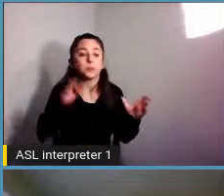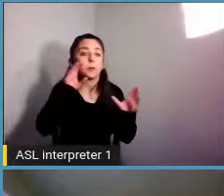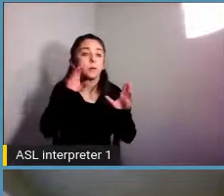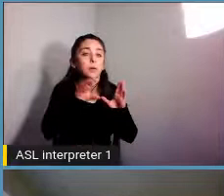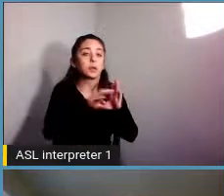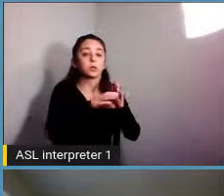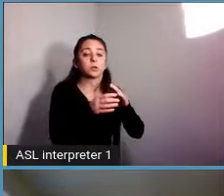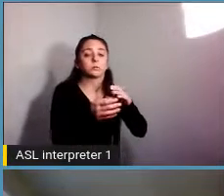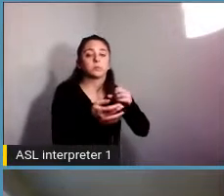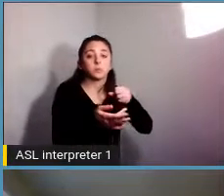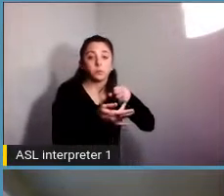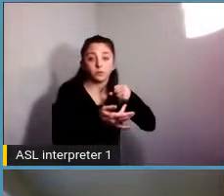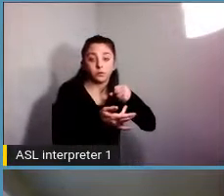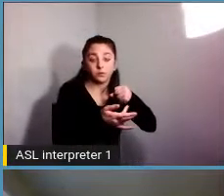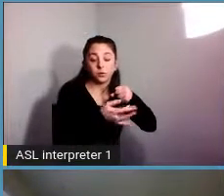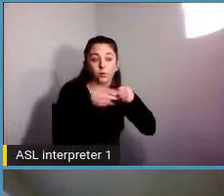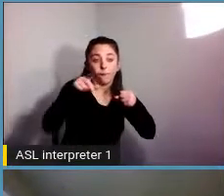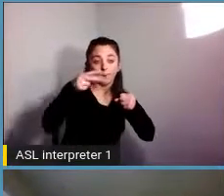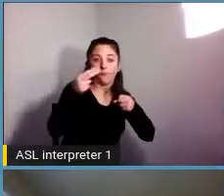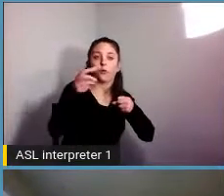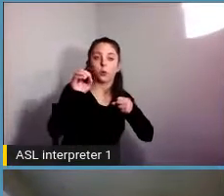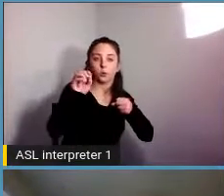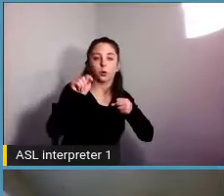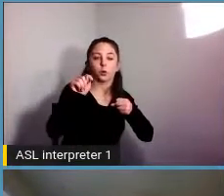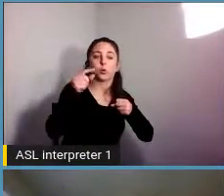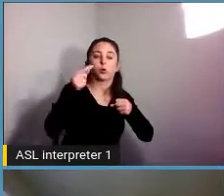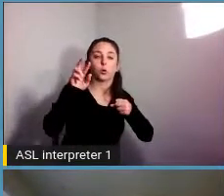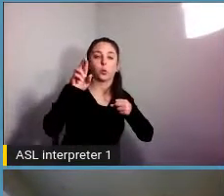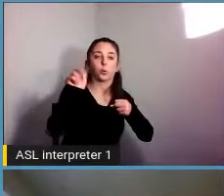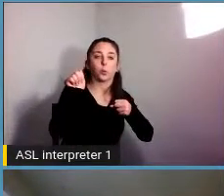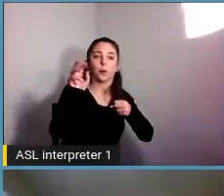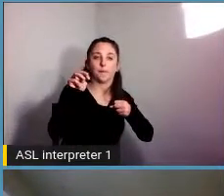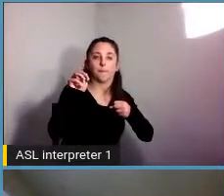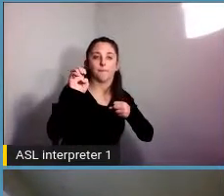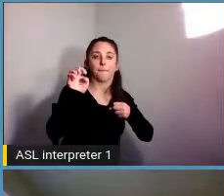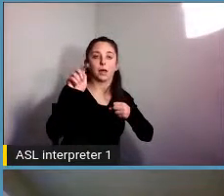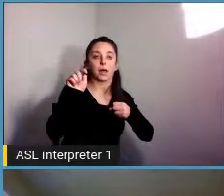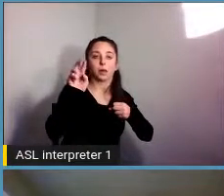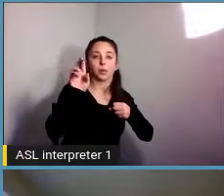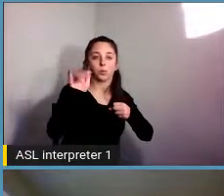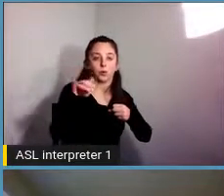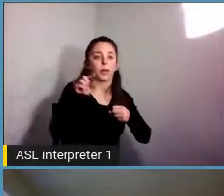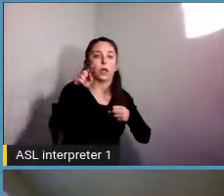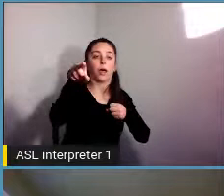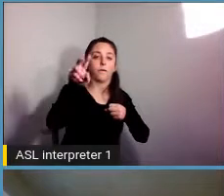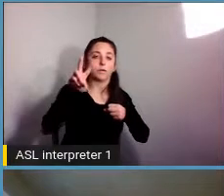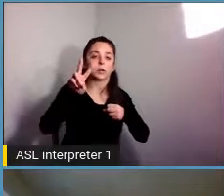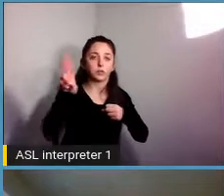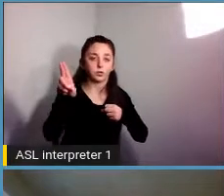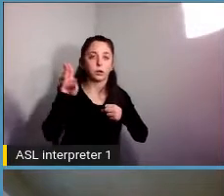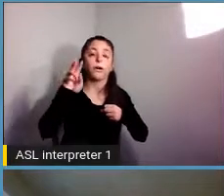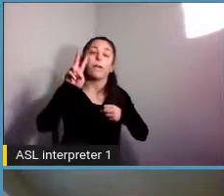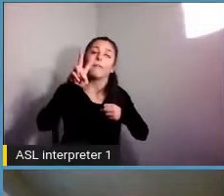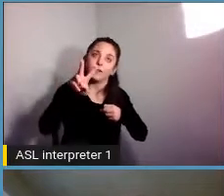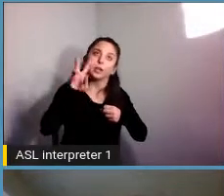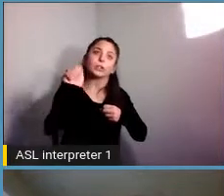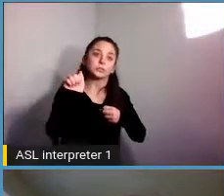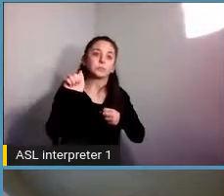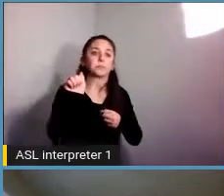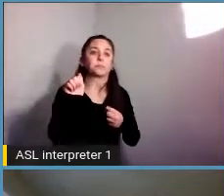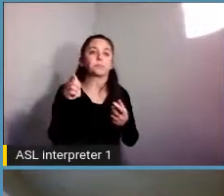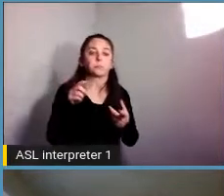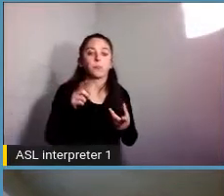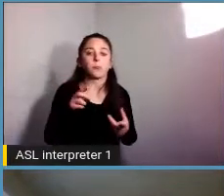digitized photogrammetry model of the removed Robert E. Lee Memorial from Richmond, Virginia, with the graffiti. On the right, it's actually